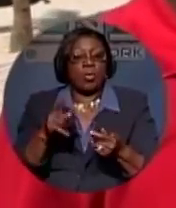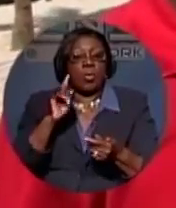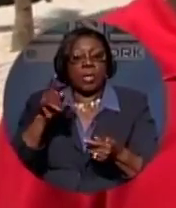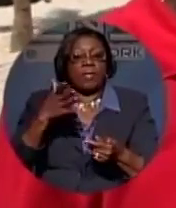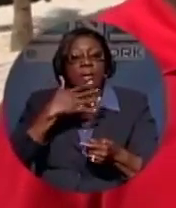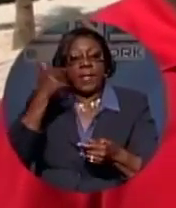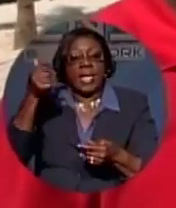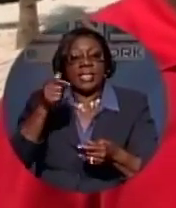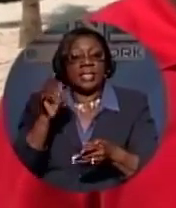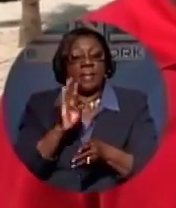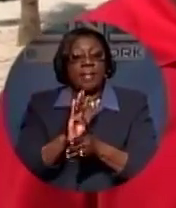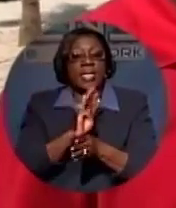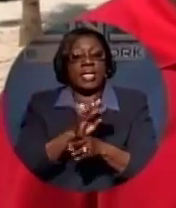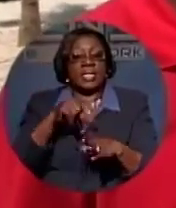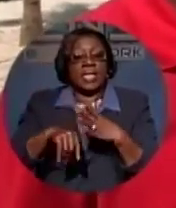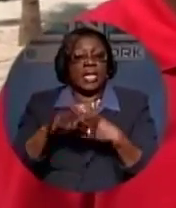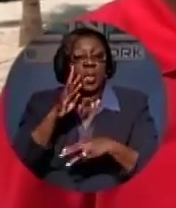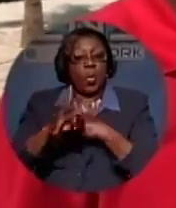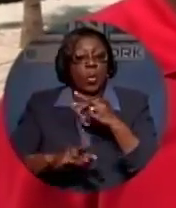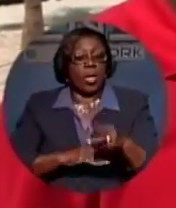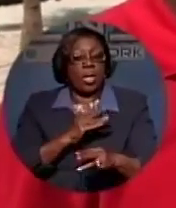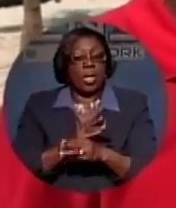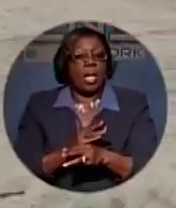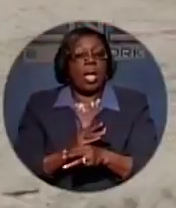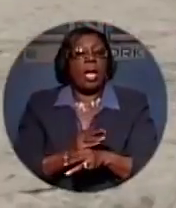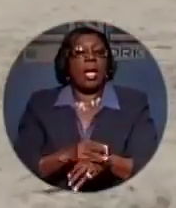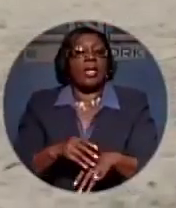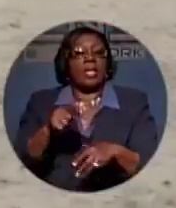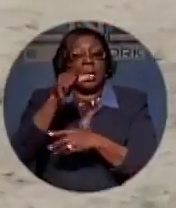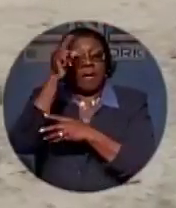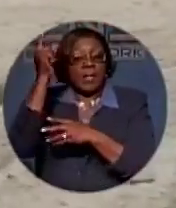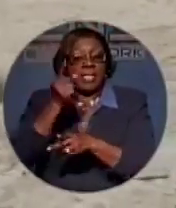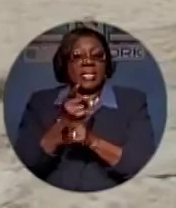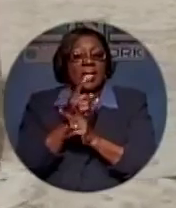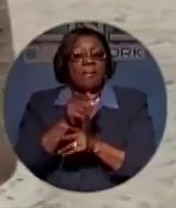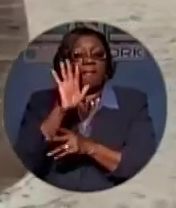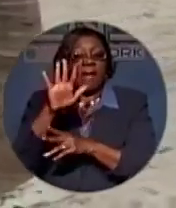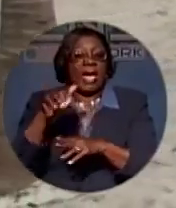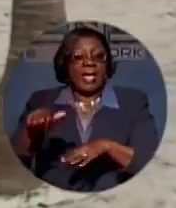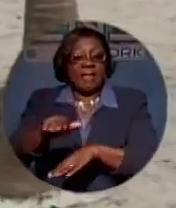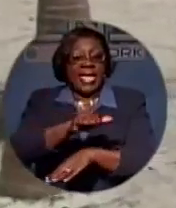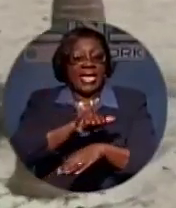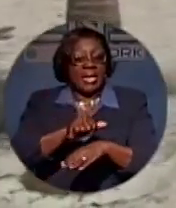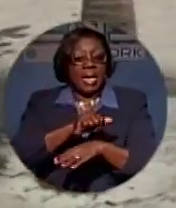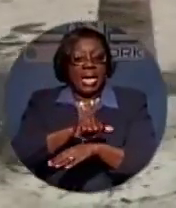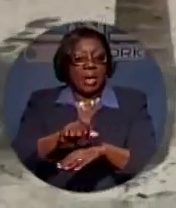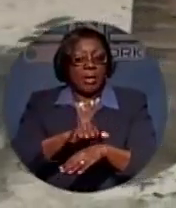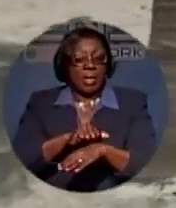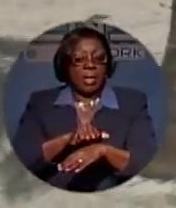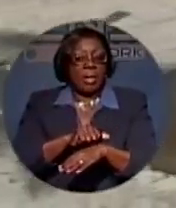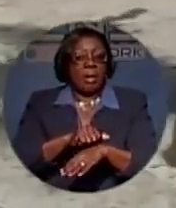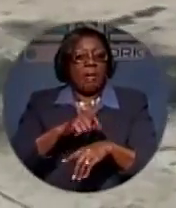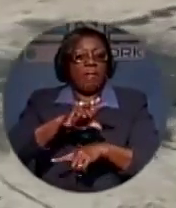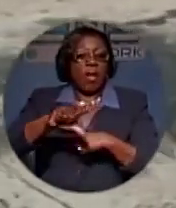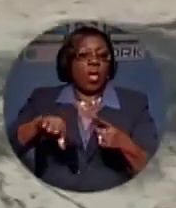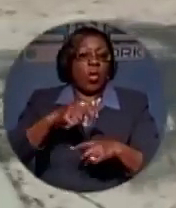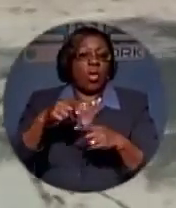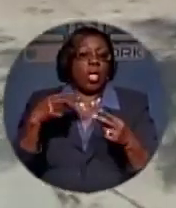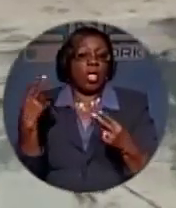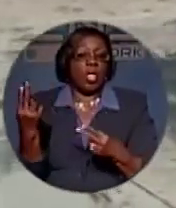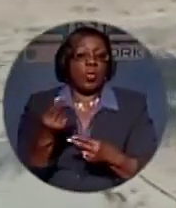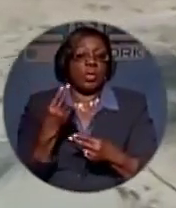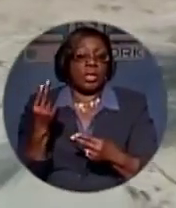the world, and the government has reserved this 5-acre area for local use.